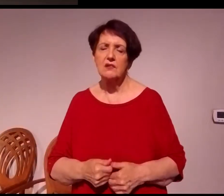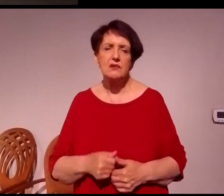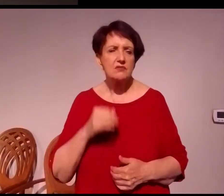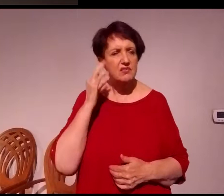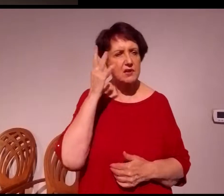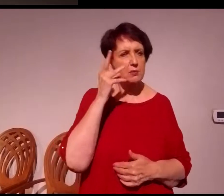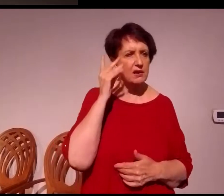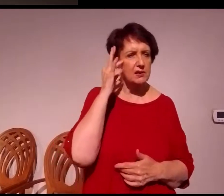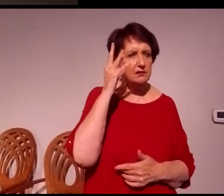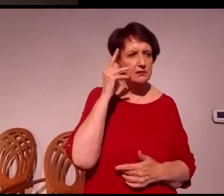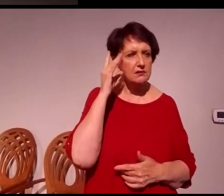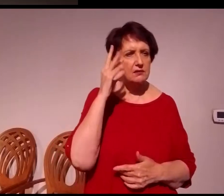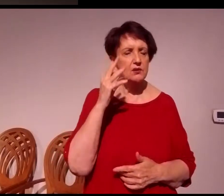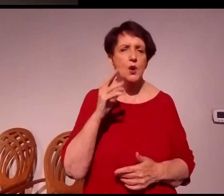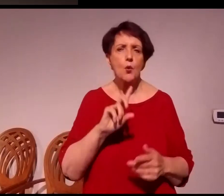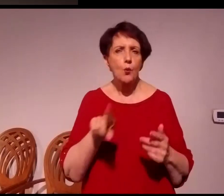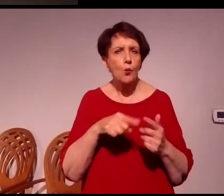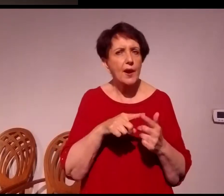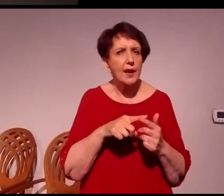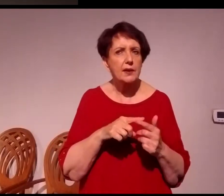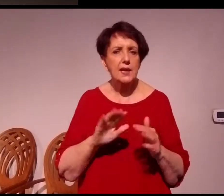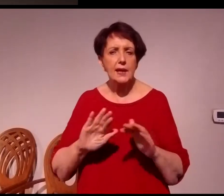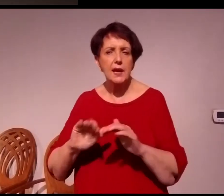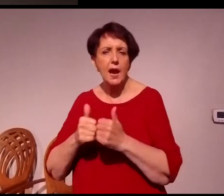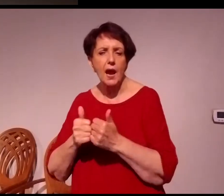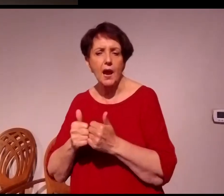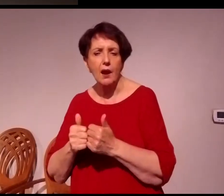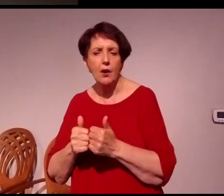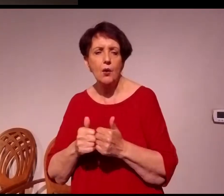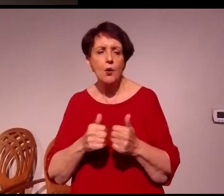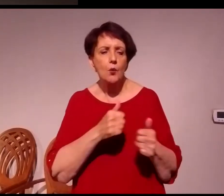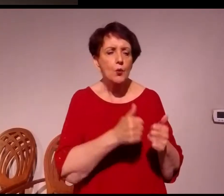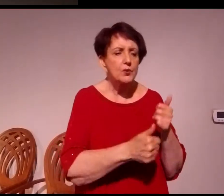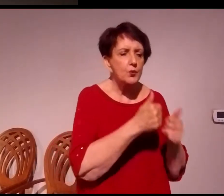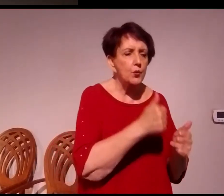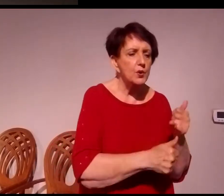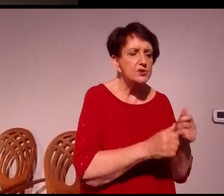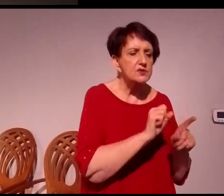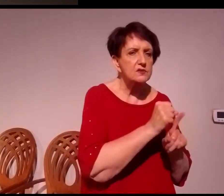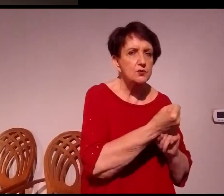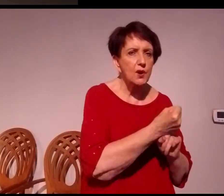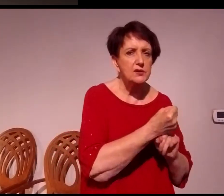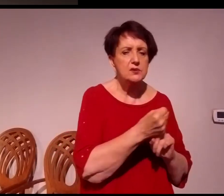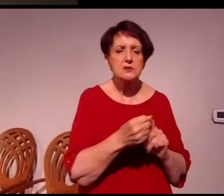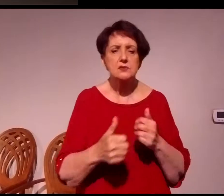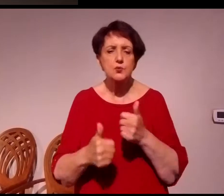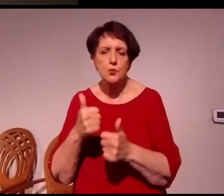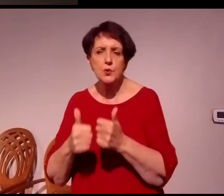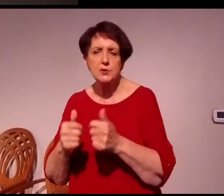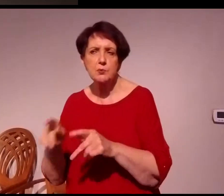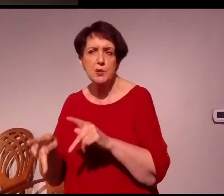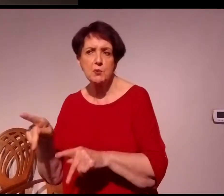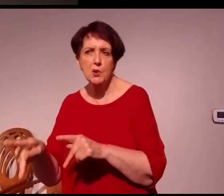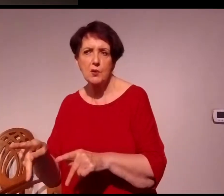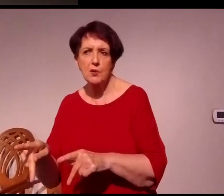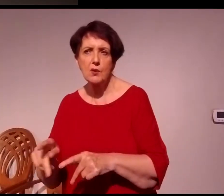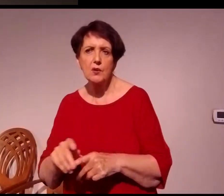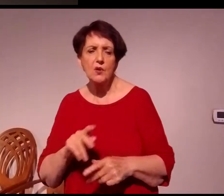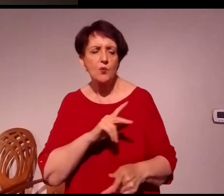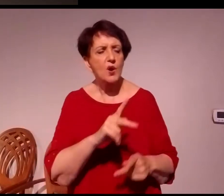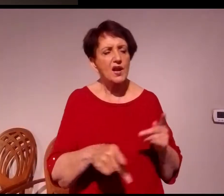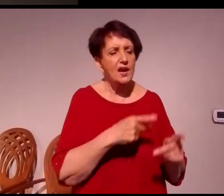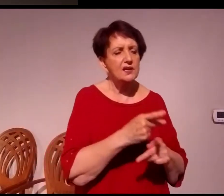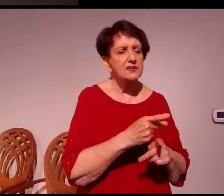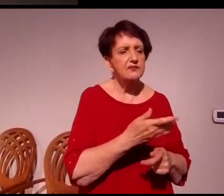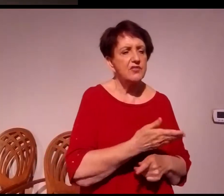and how, in what situations, with what people, in what kinds of things are you